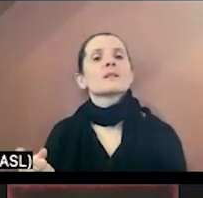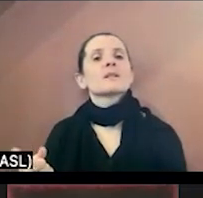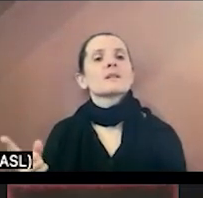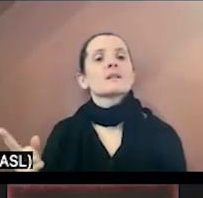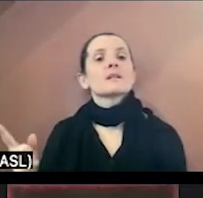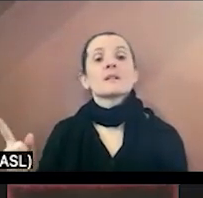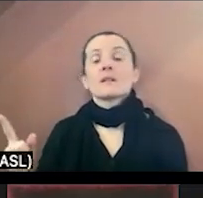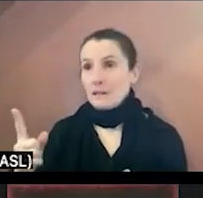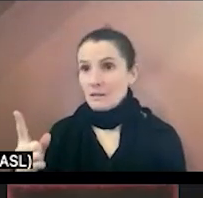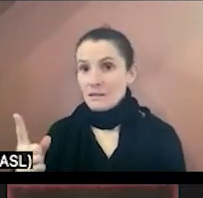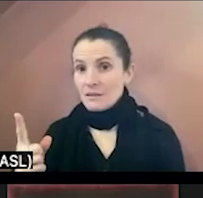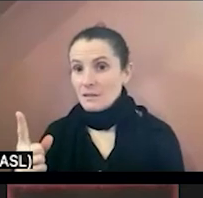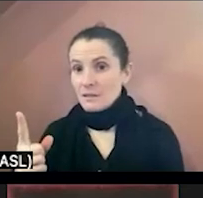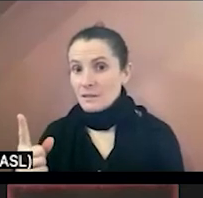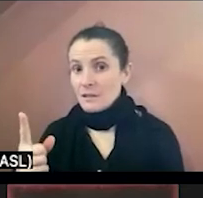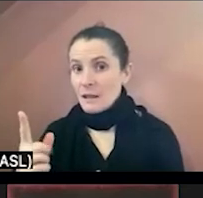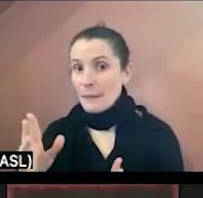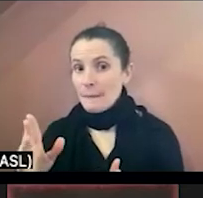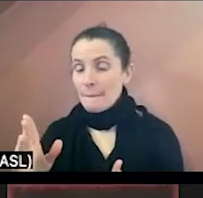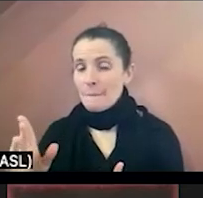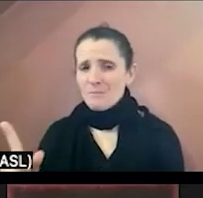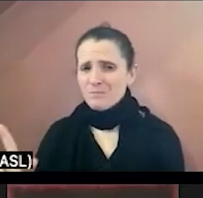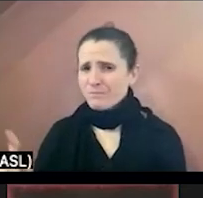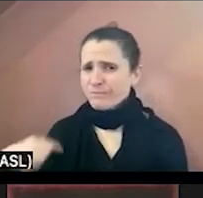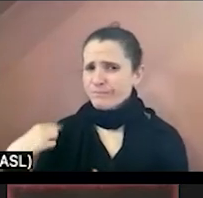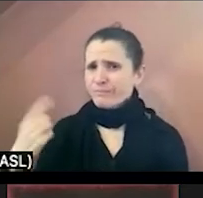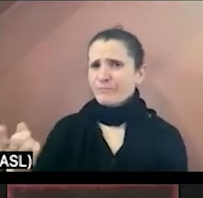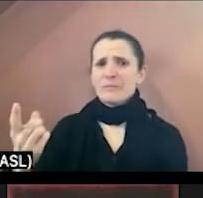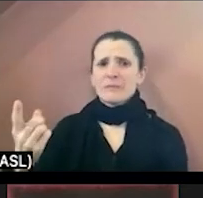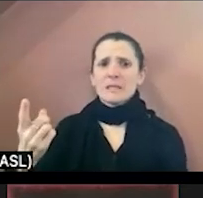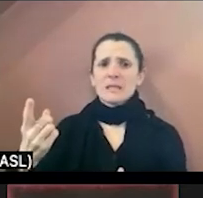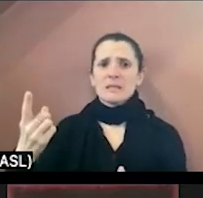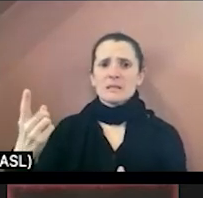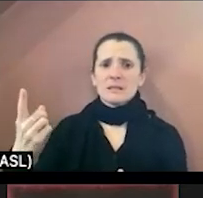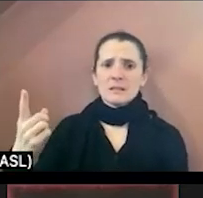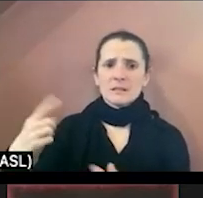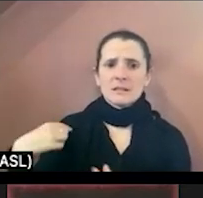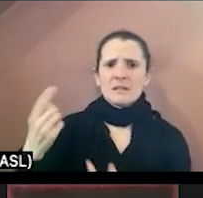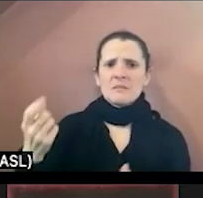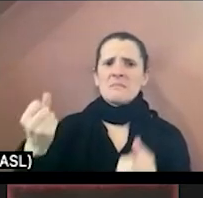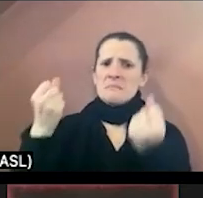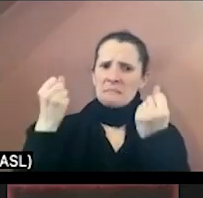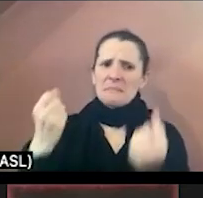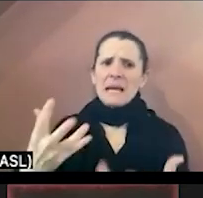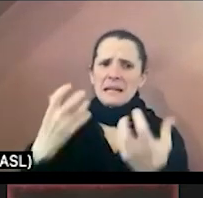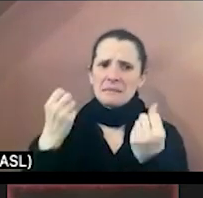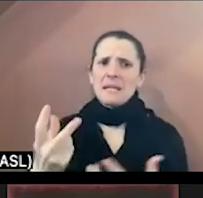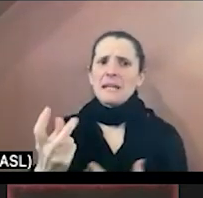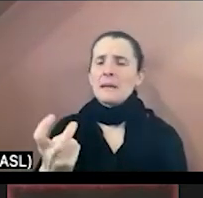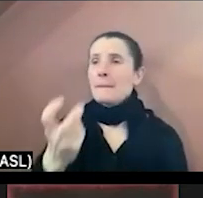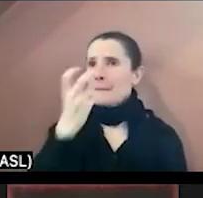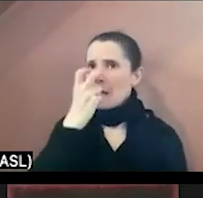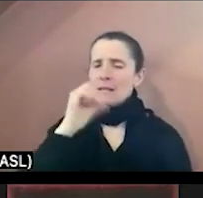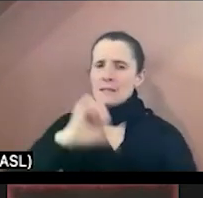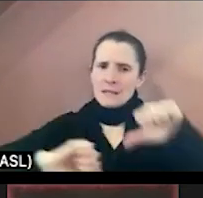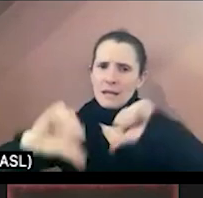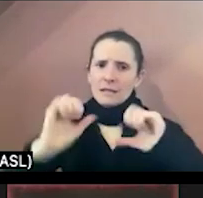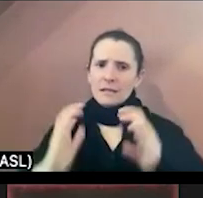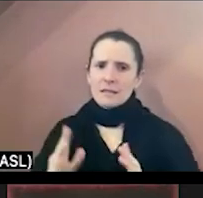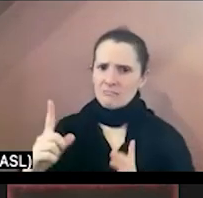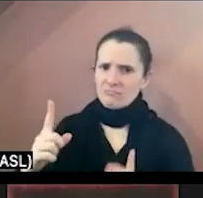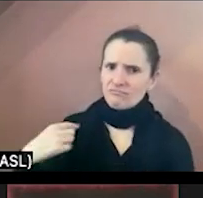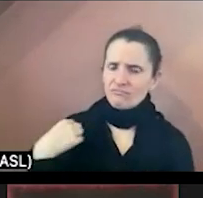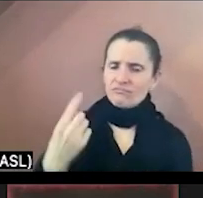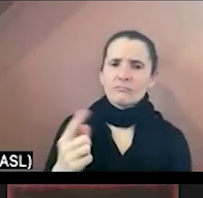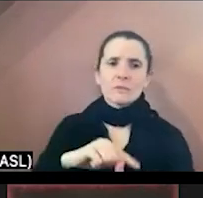Yeah, there are and there have been blind scientists in history. We named Euler, we